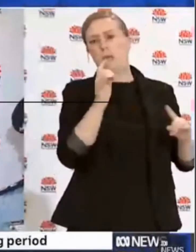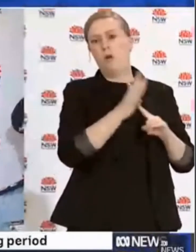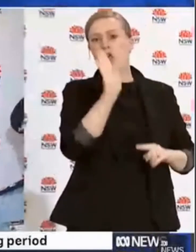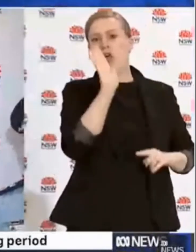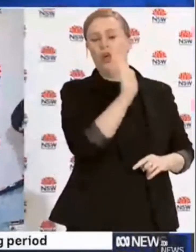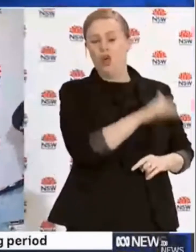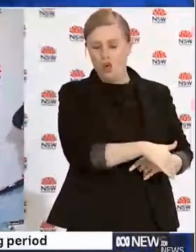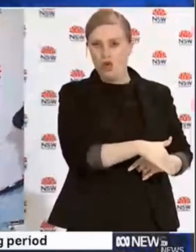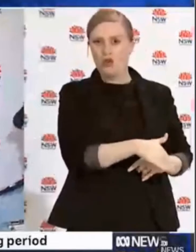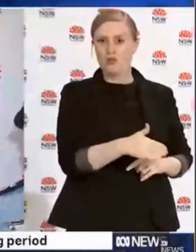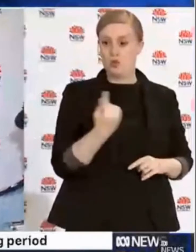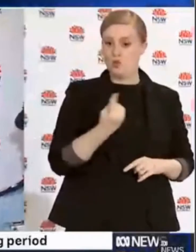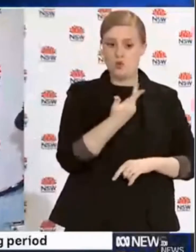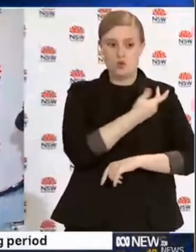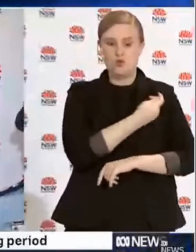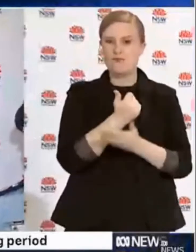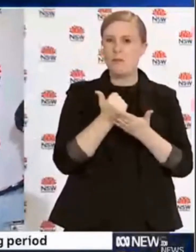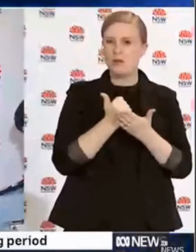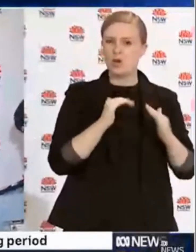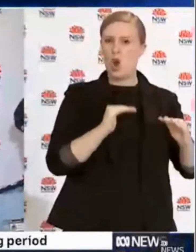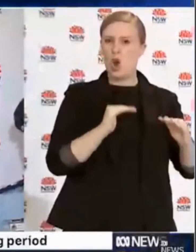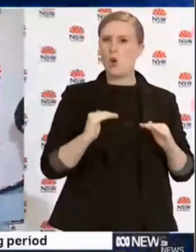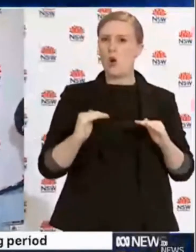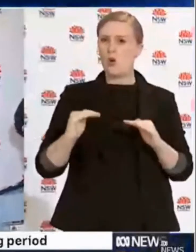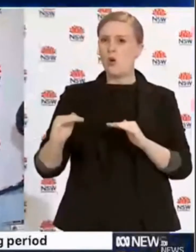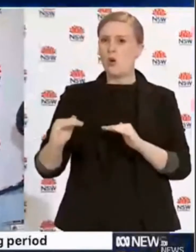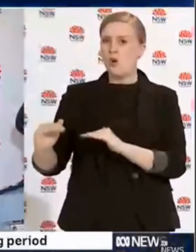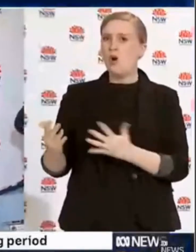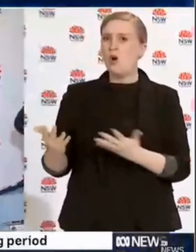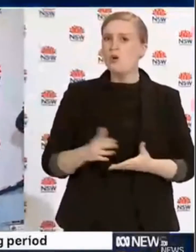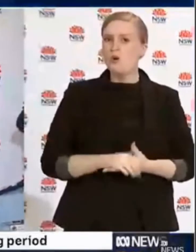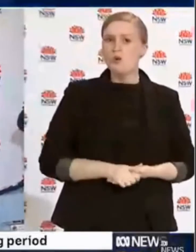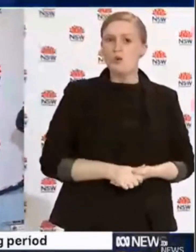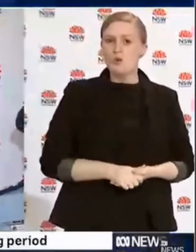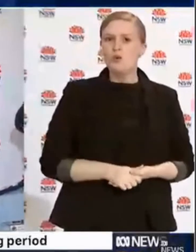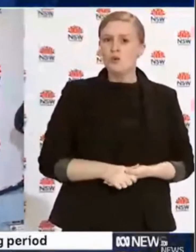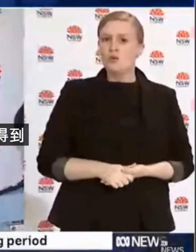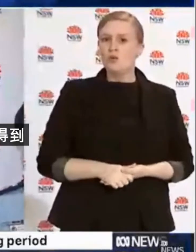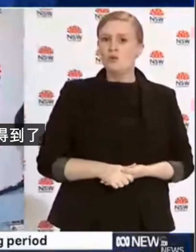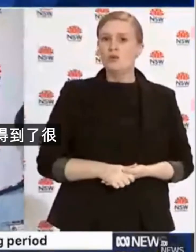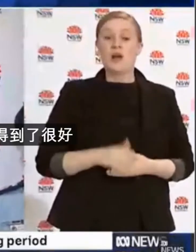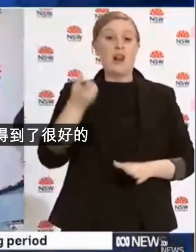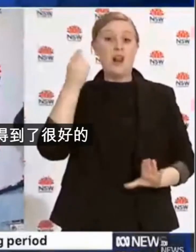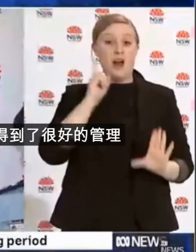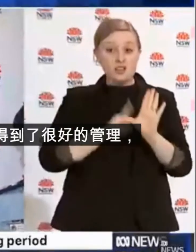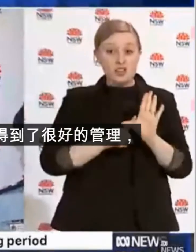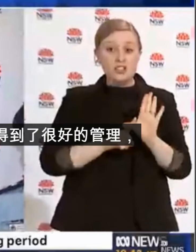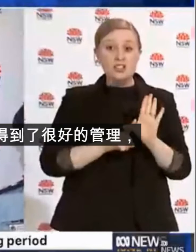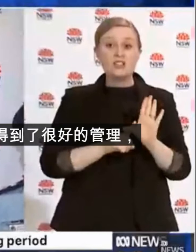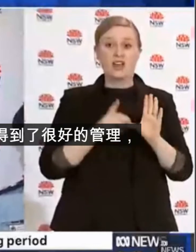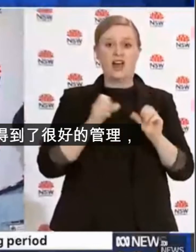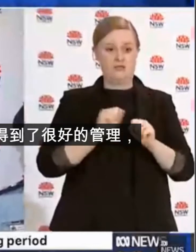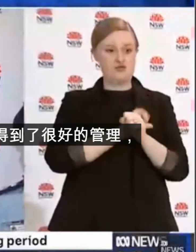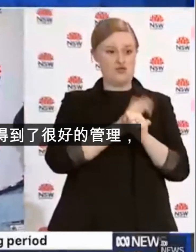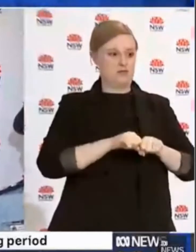in New South Wales people have been really good and it's been managed very well since the original variant of COVID